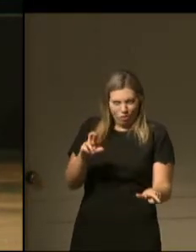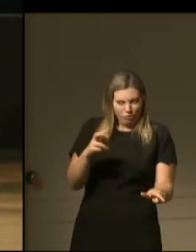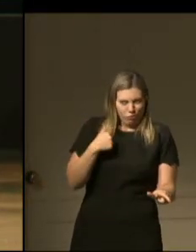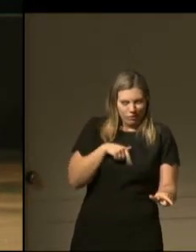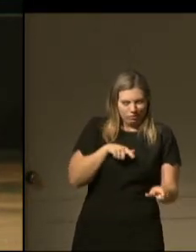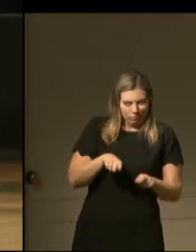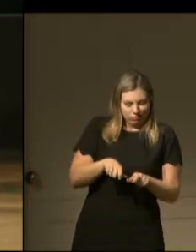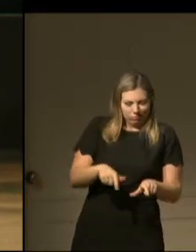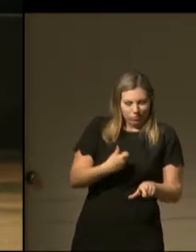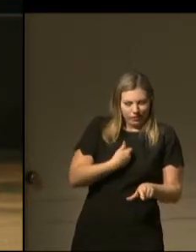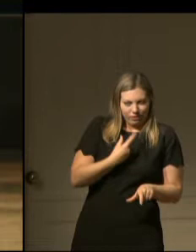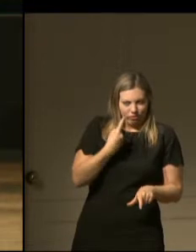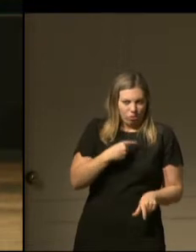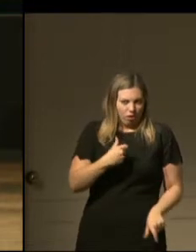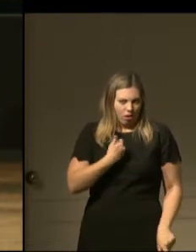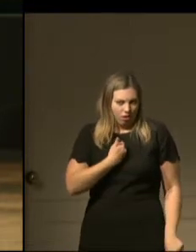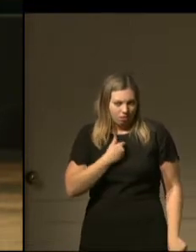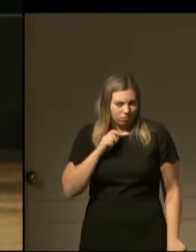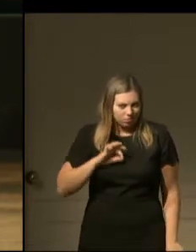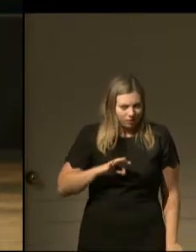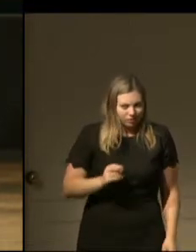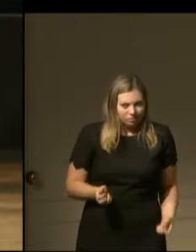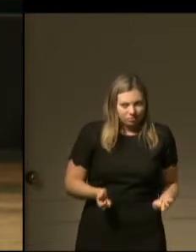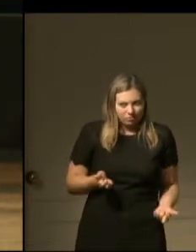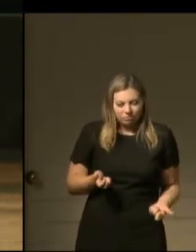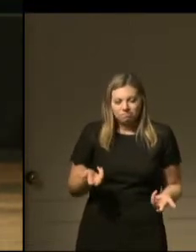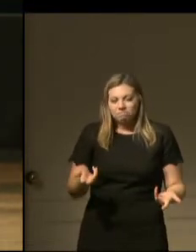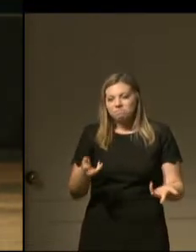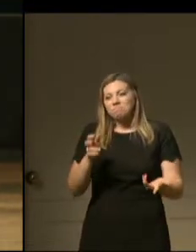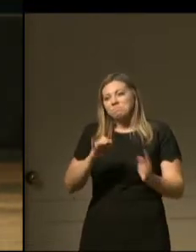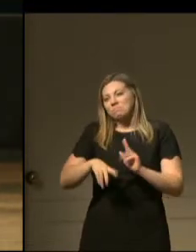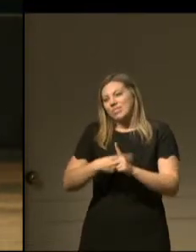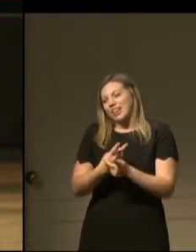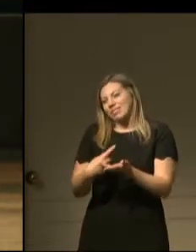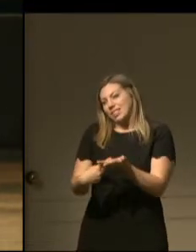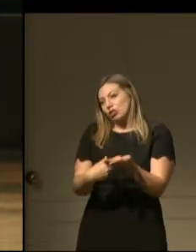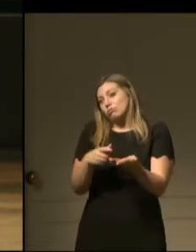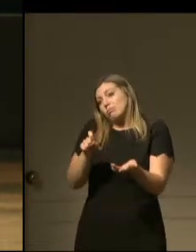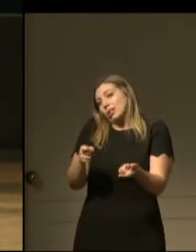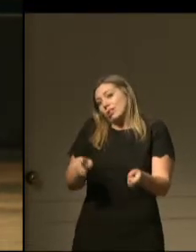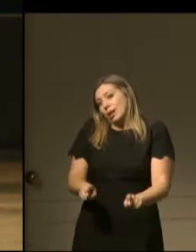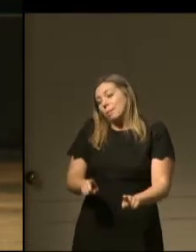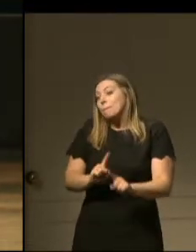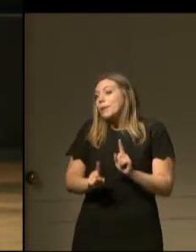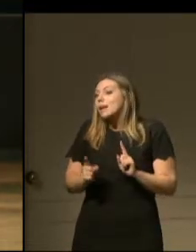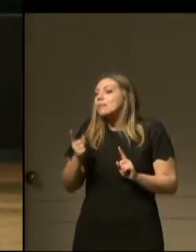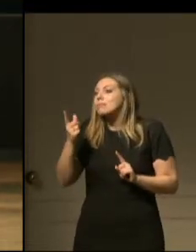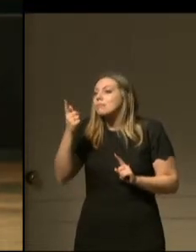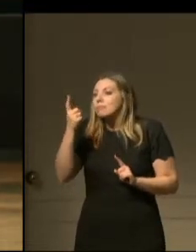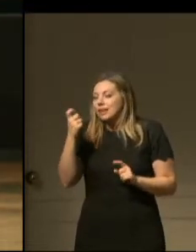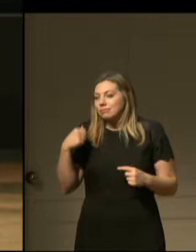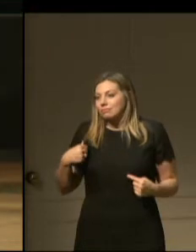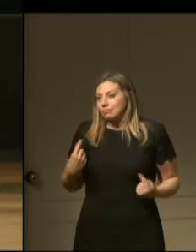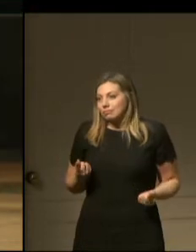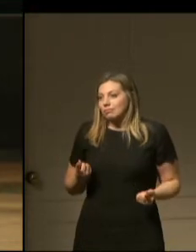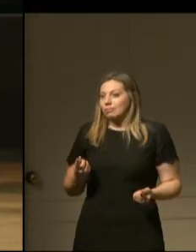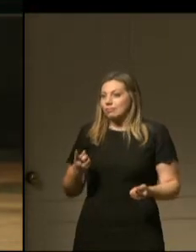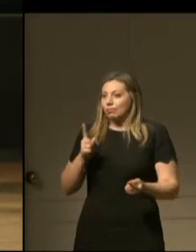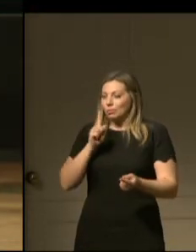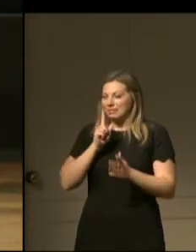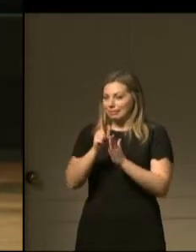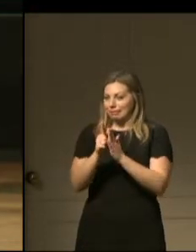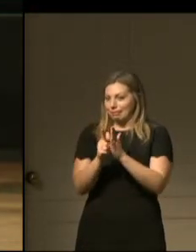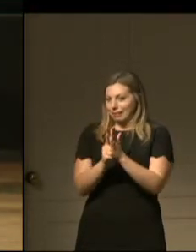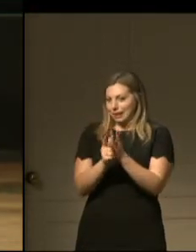our own sake? And those are the kinds of conversations that we probably have to have, but because of all of the